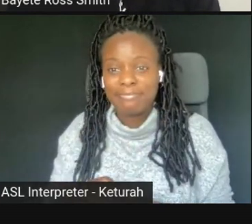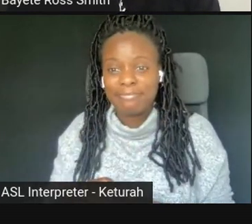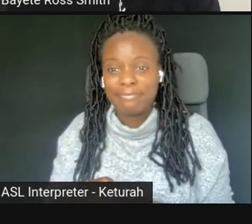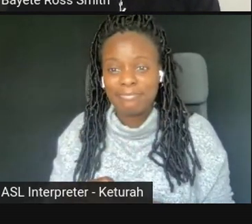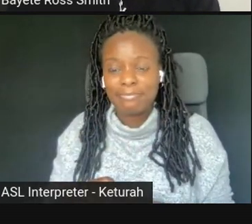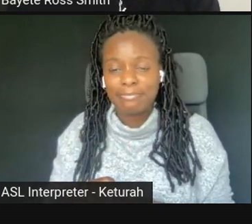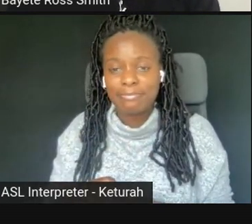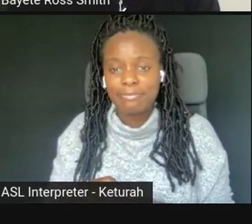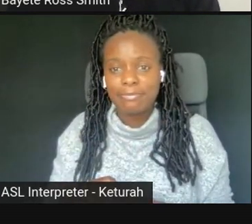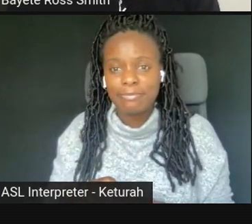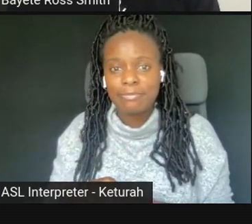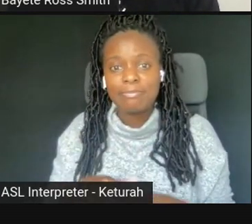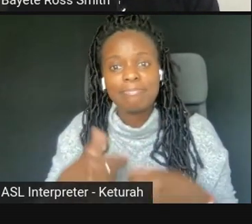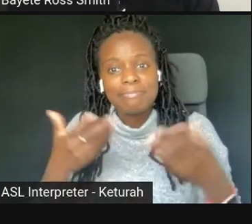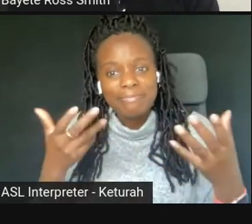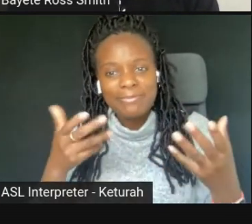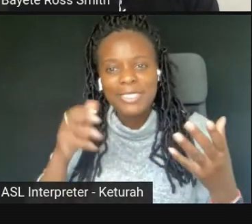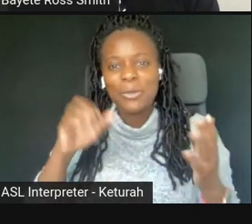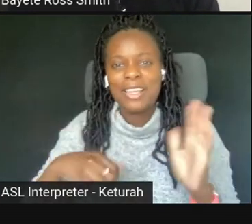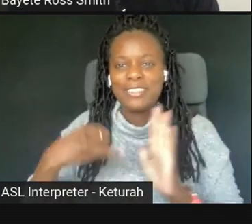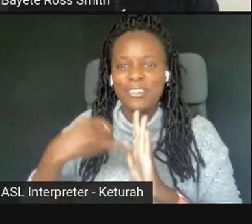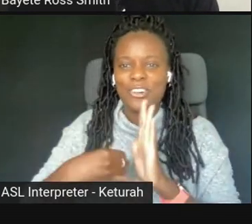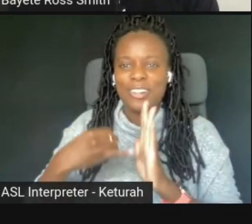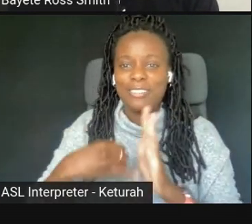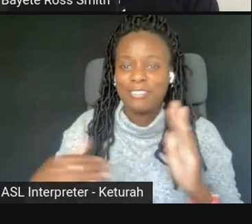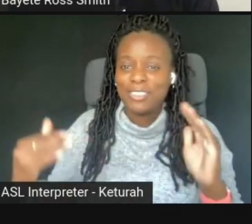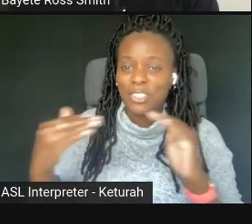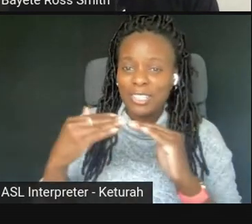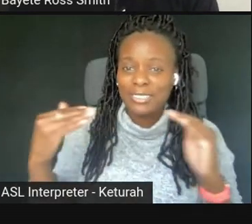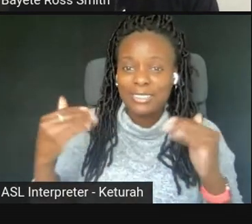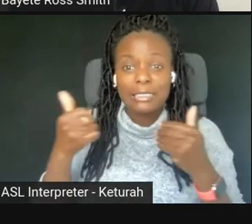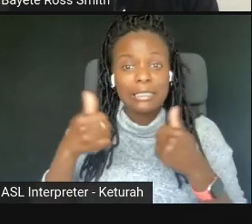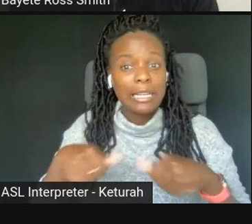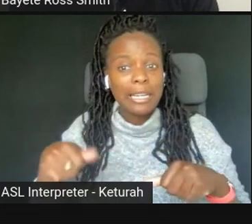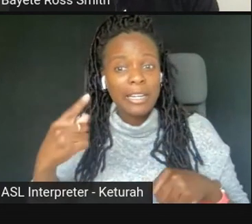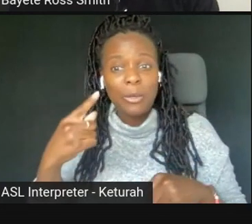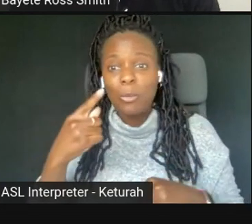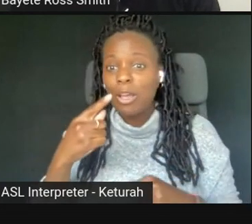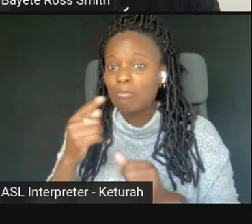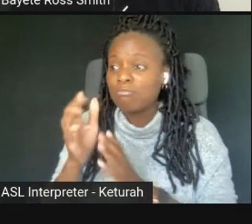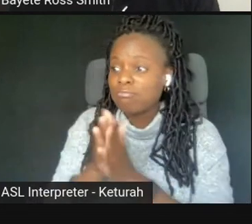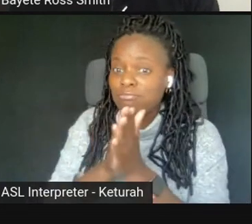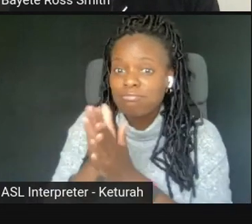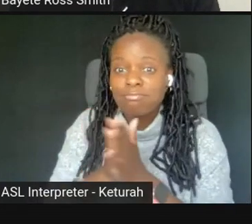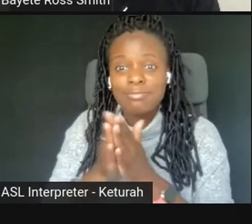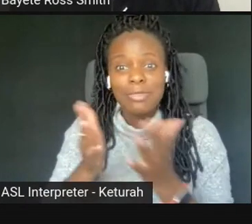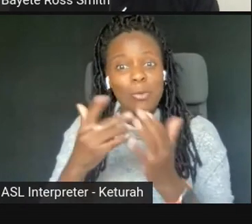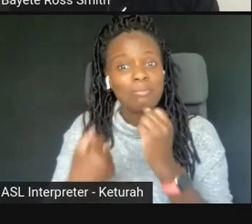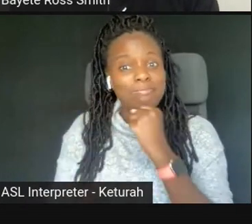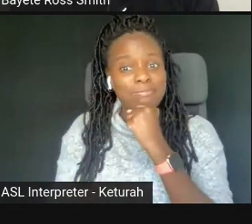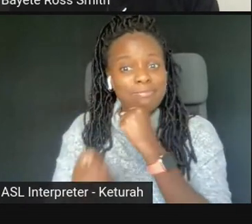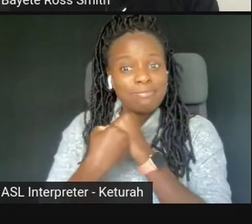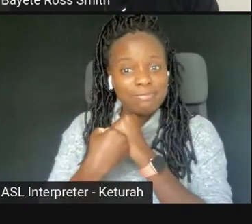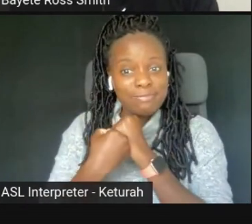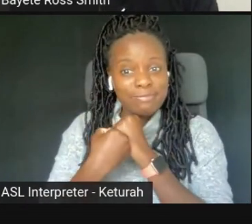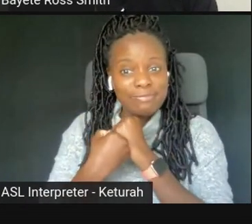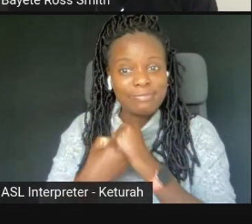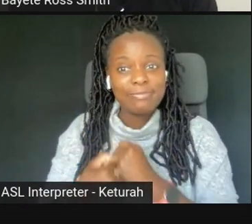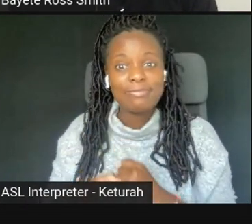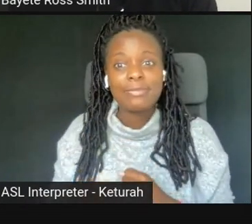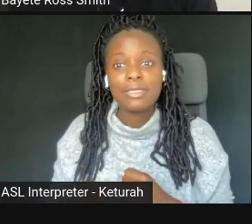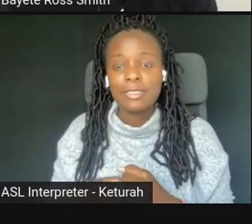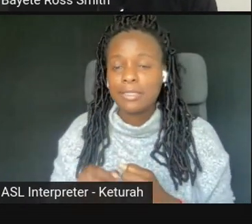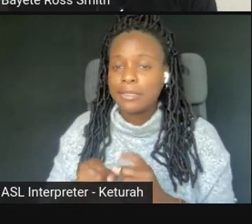So that's Art of Justice. Anyone who's interested in helping assist me affect the legal community,